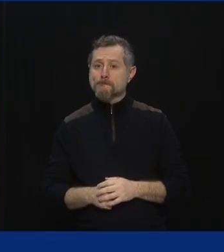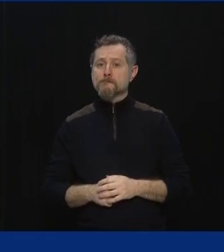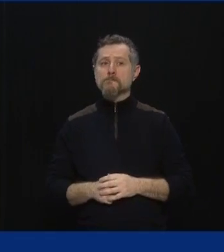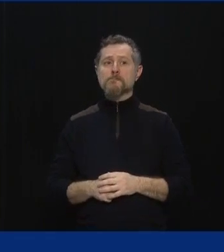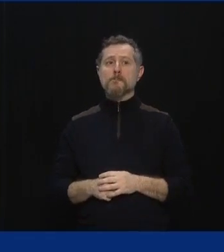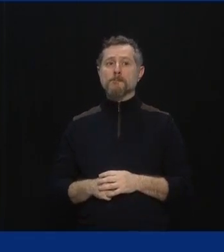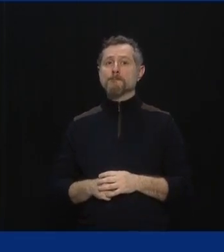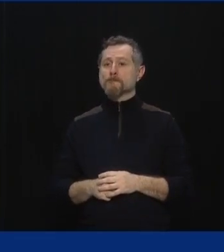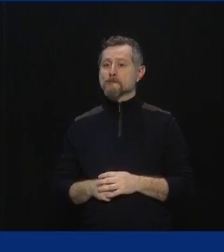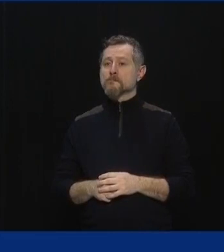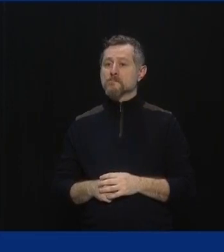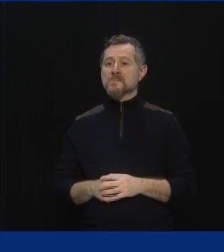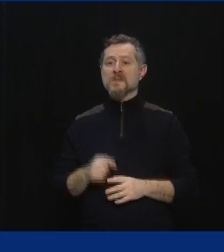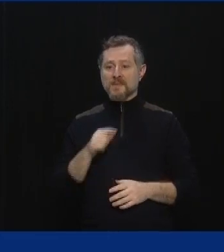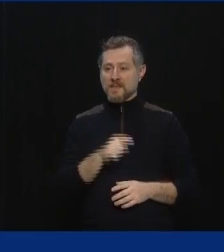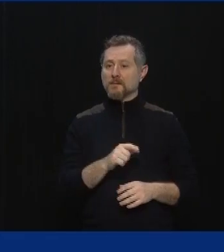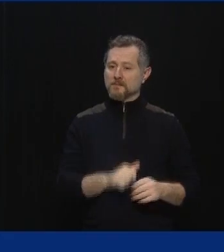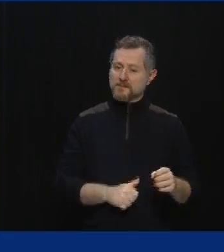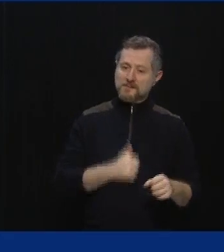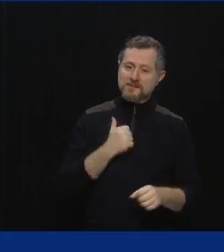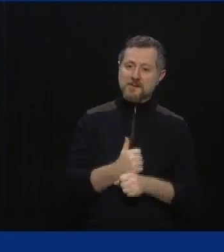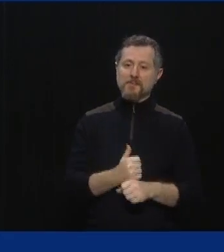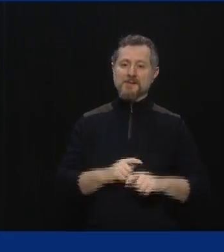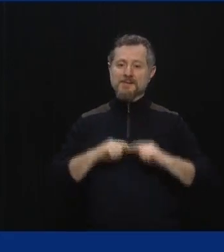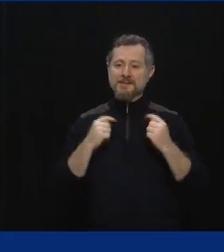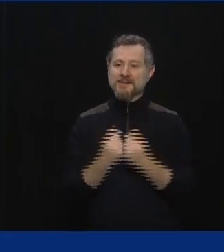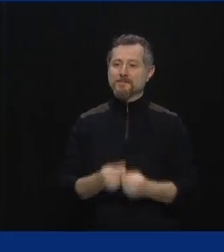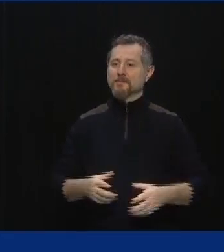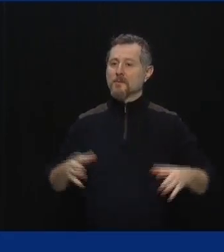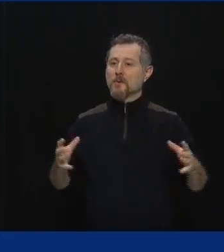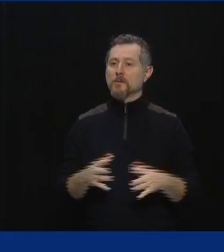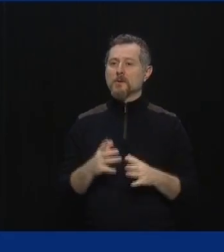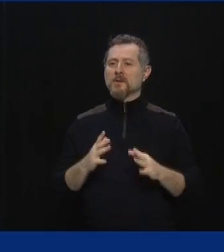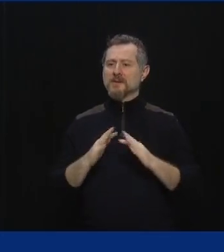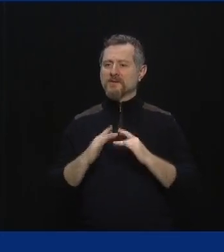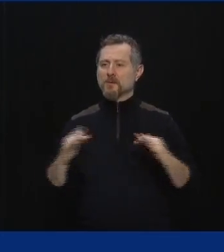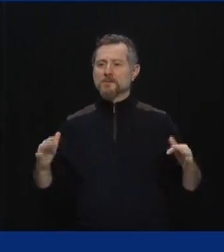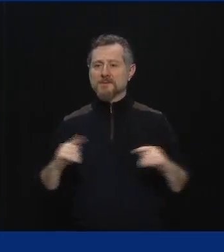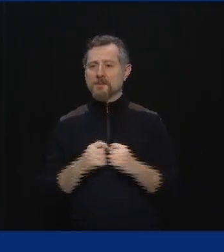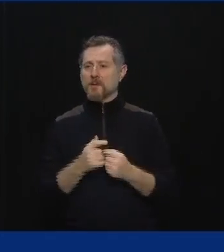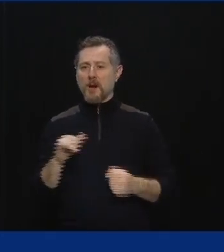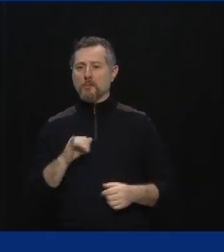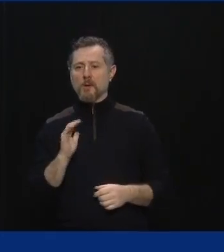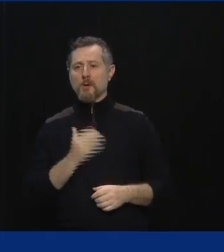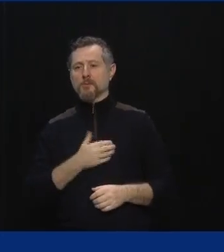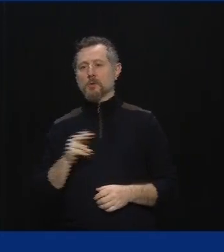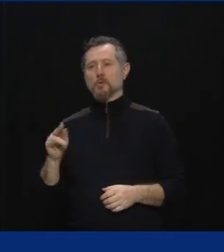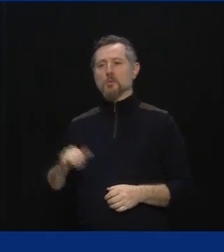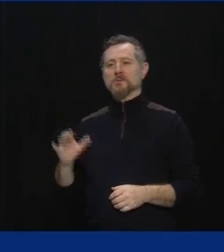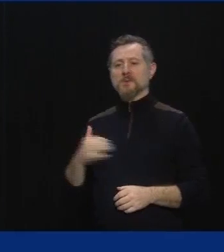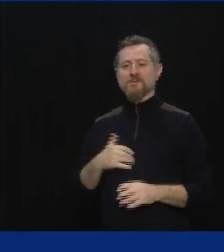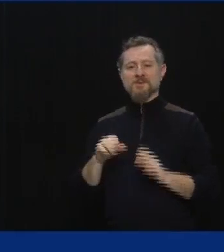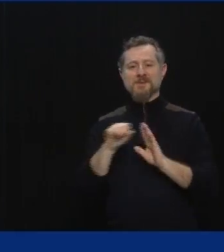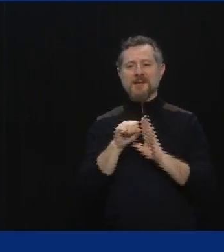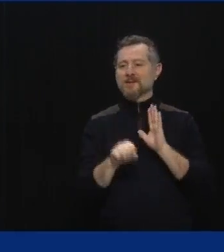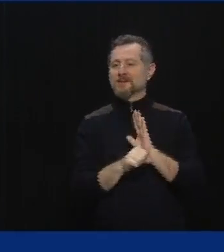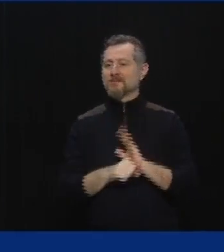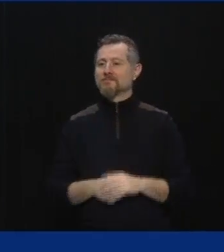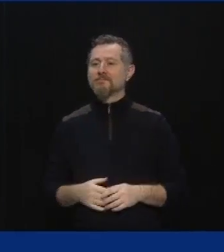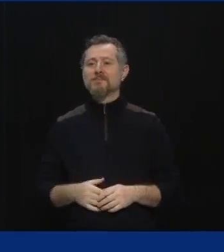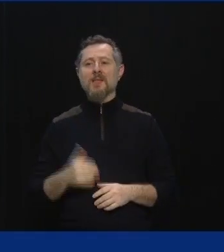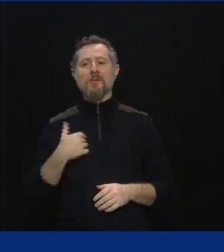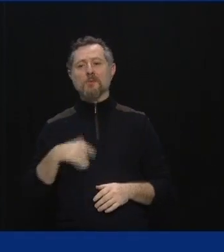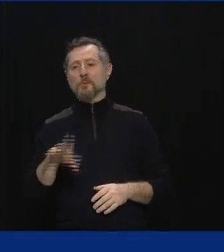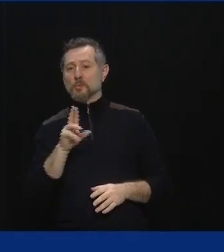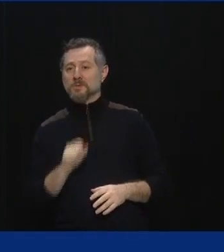and brought in a team that is as diverse as our city, our state, and our nation. And that's what this is